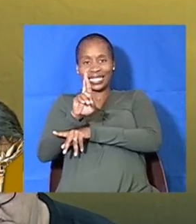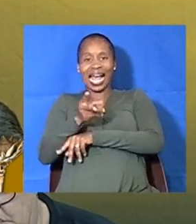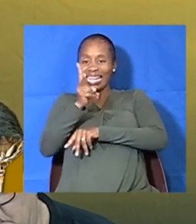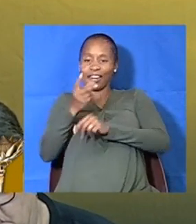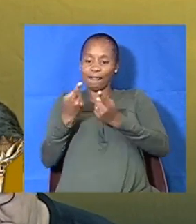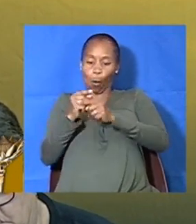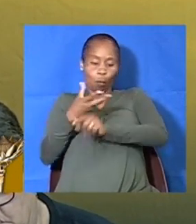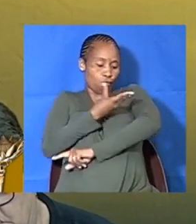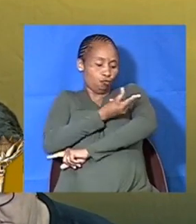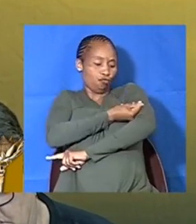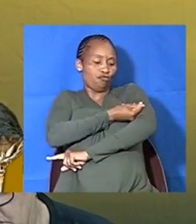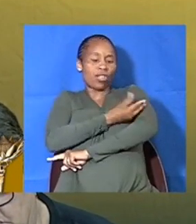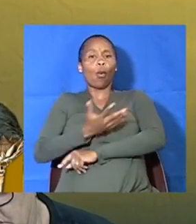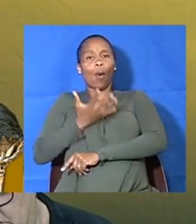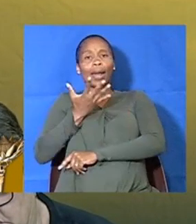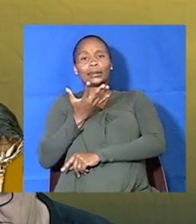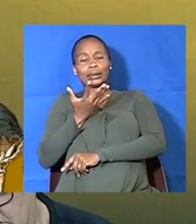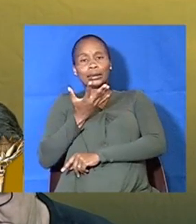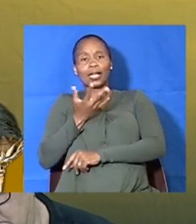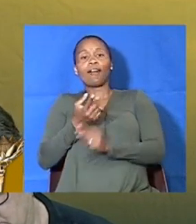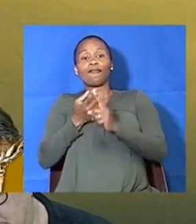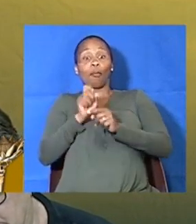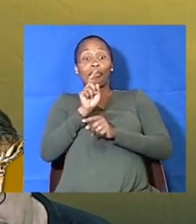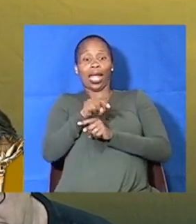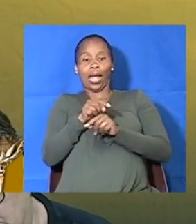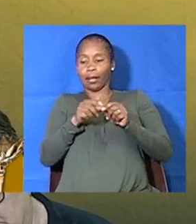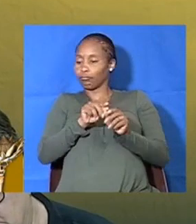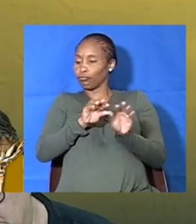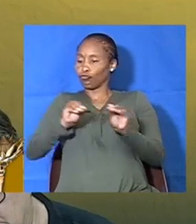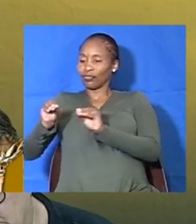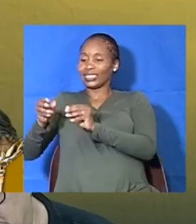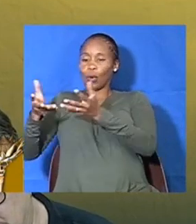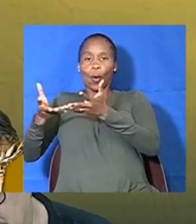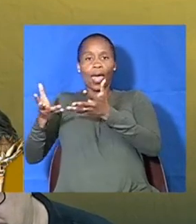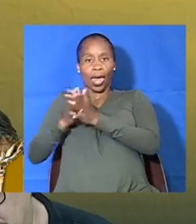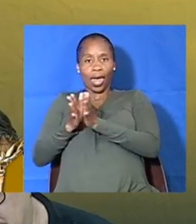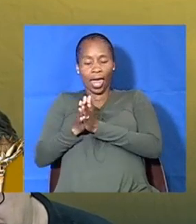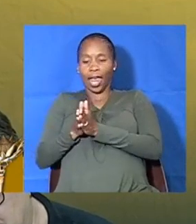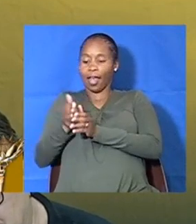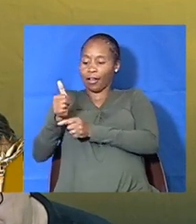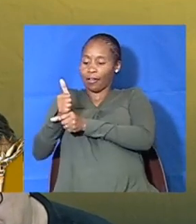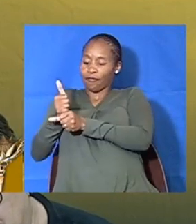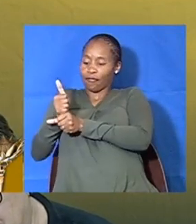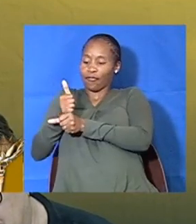Thank you very much, Program Director. Lena Lagagin Namang and Amaribe.